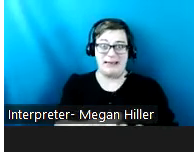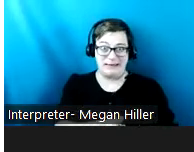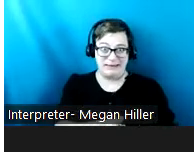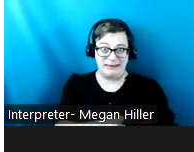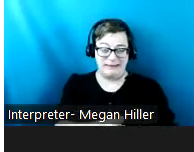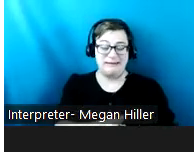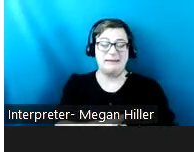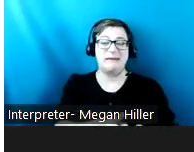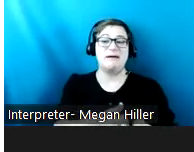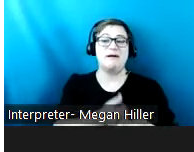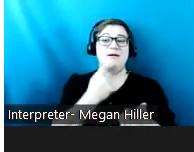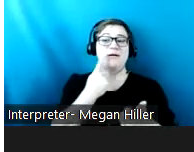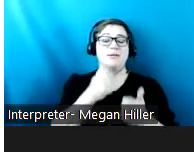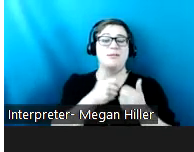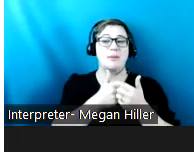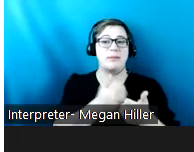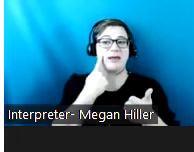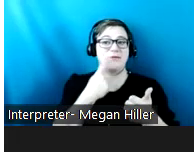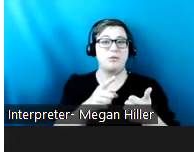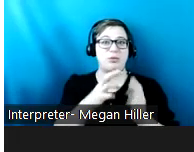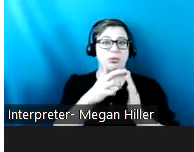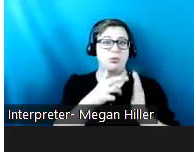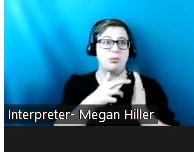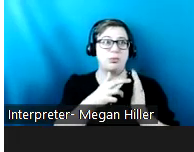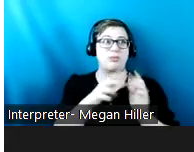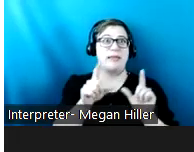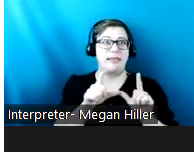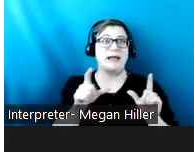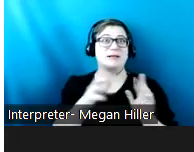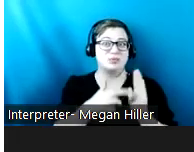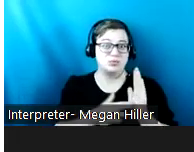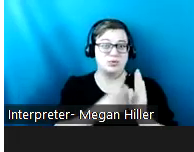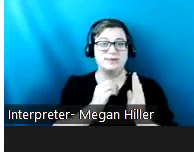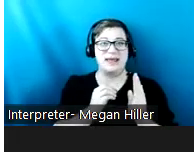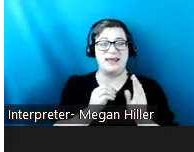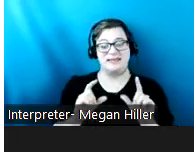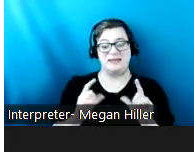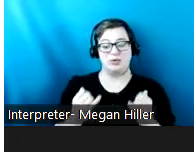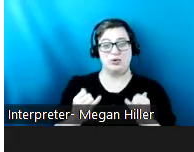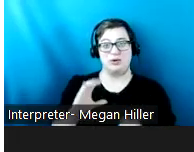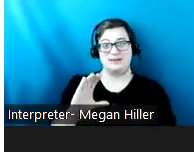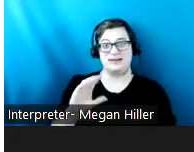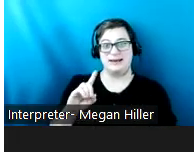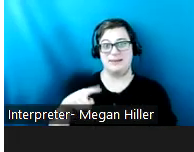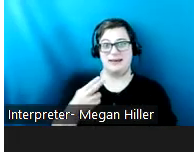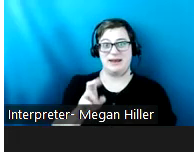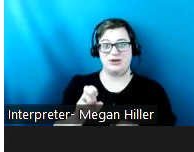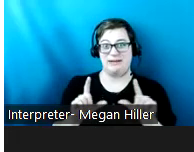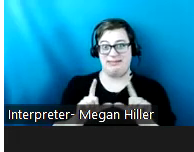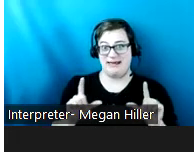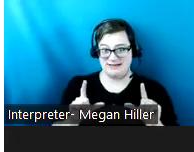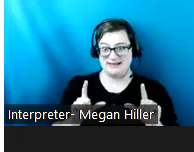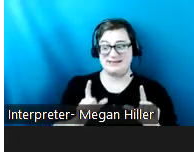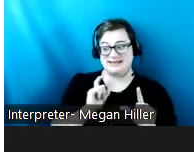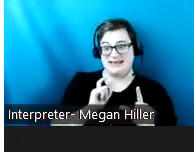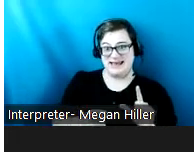for the rules for the license that CDPHE currently issues to you?